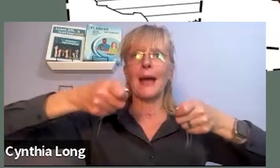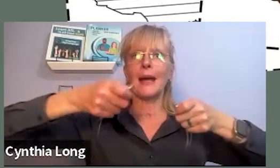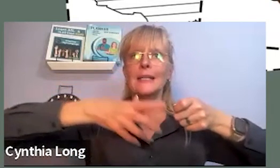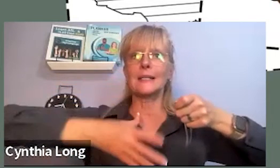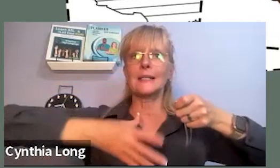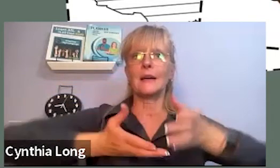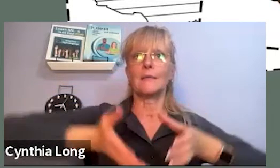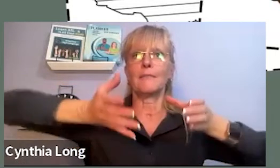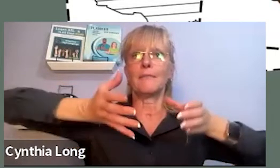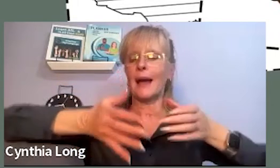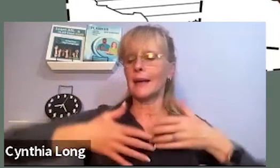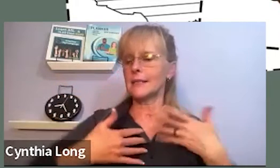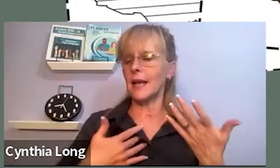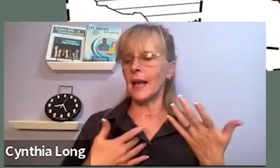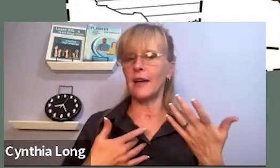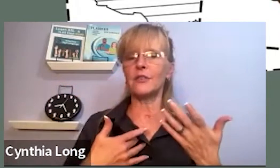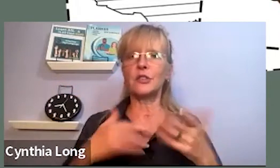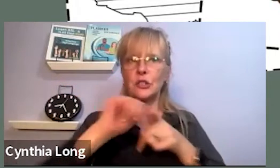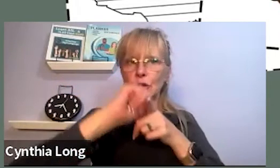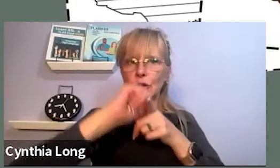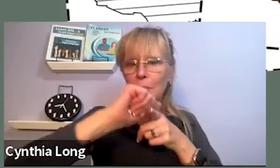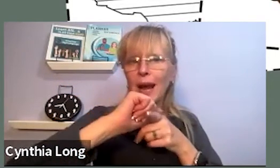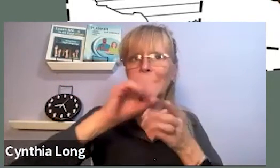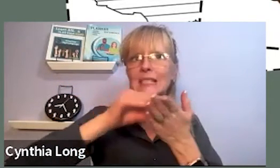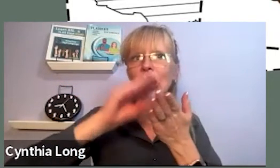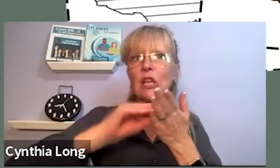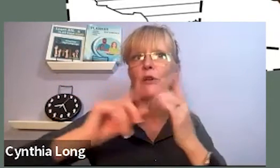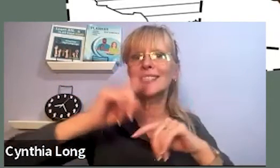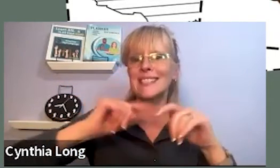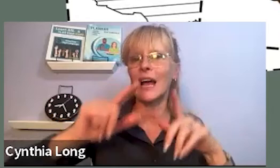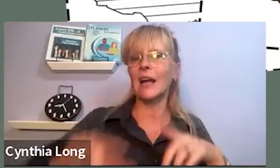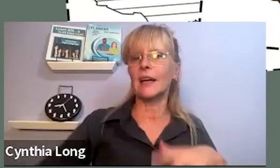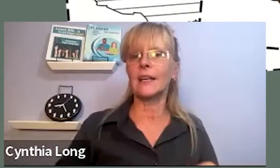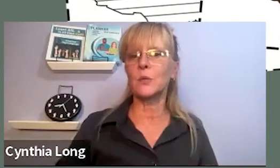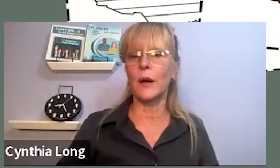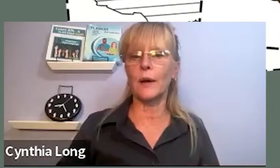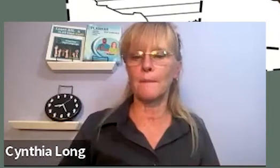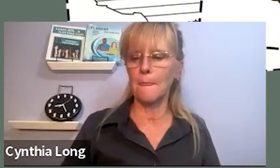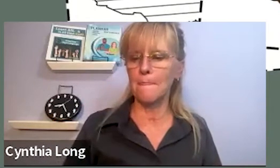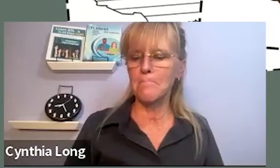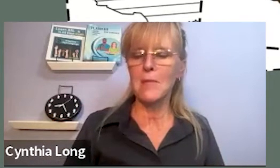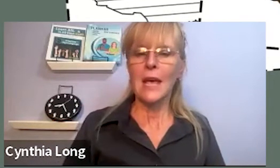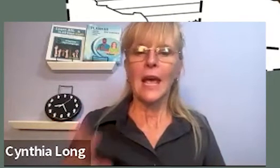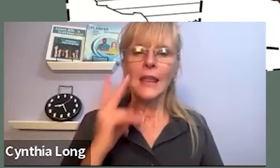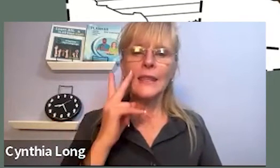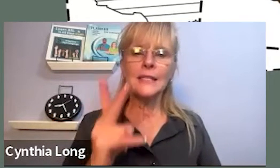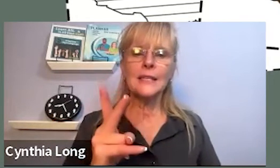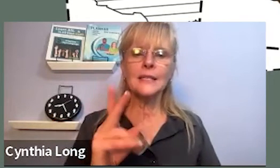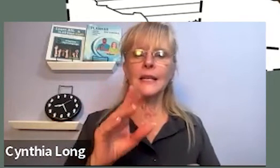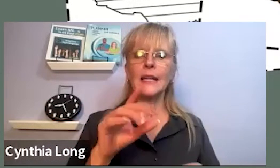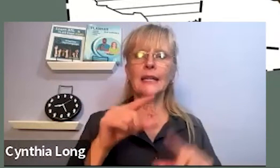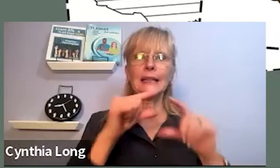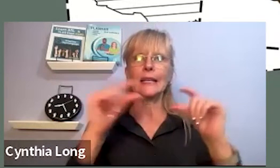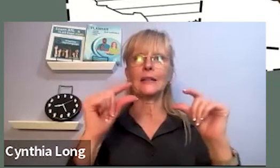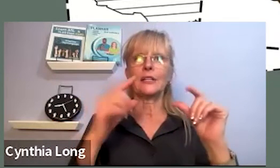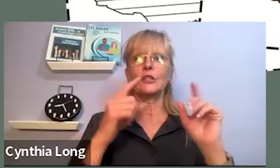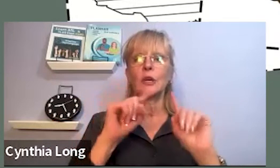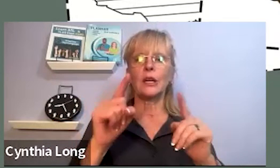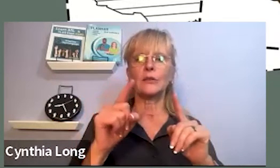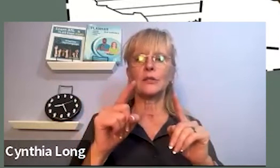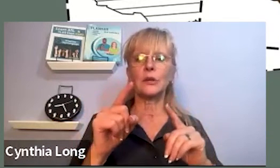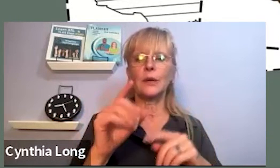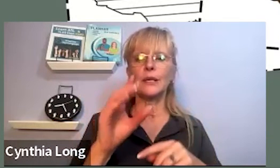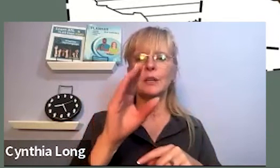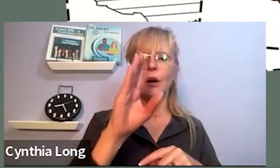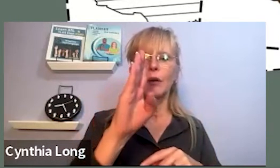turkey bags, and so they can practice and learn sign as well. And this is the link that you